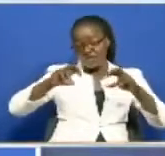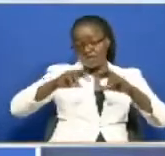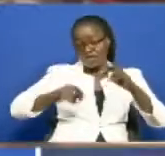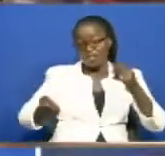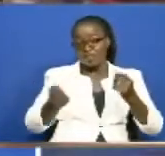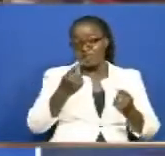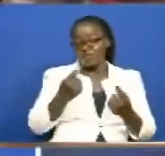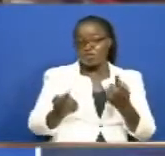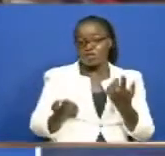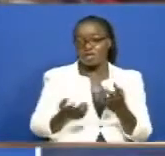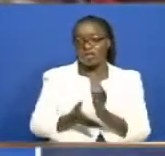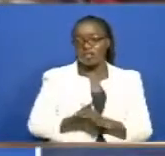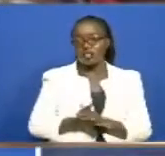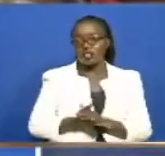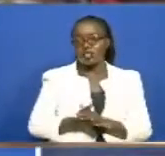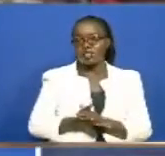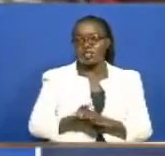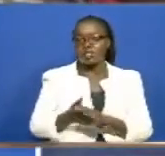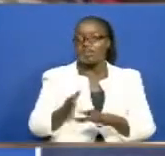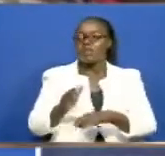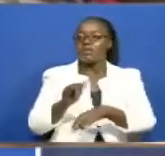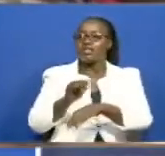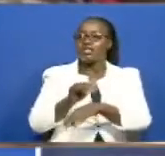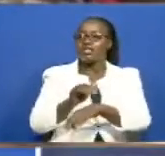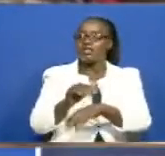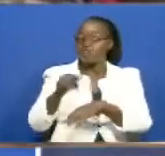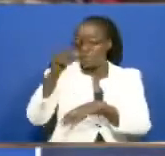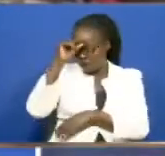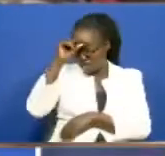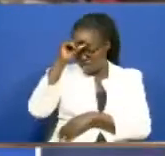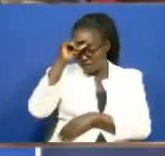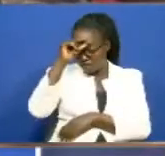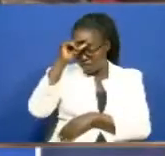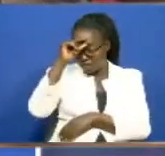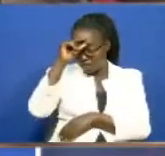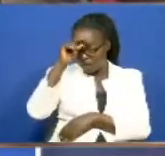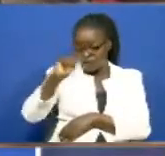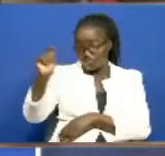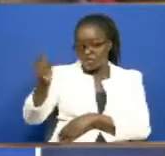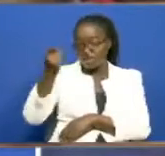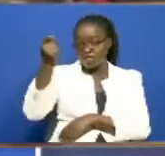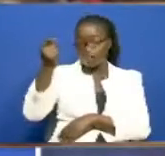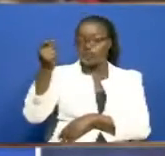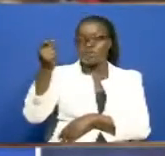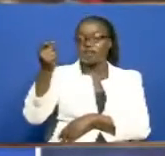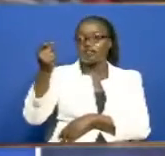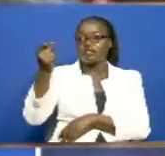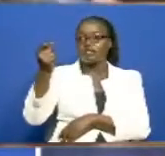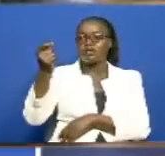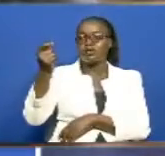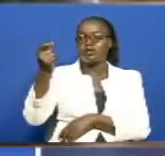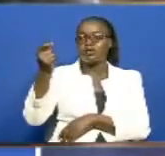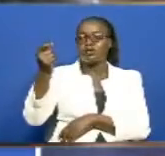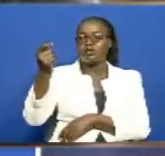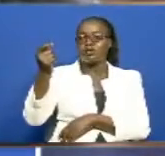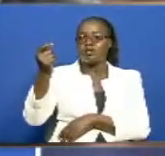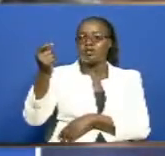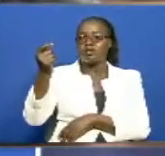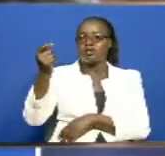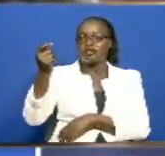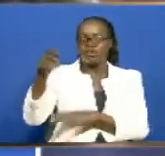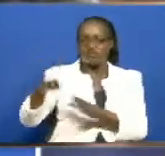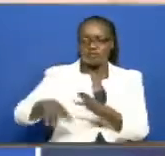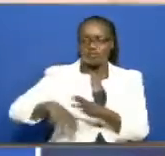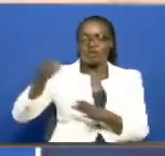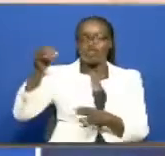matter. Good government, the government of Kenya, to come up and get a